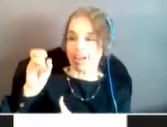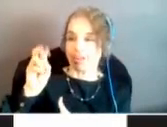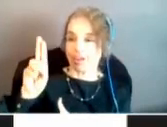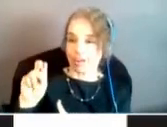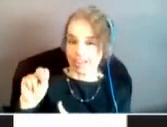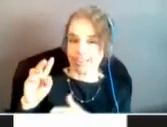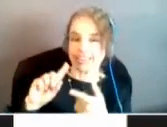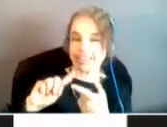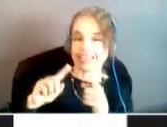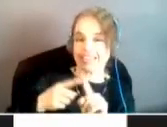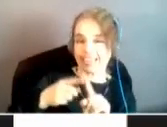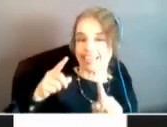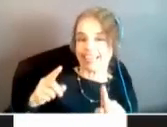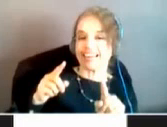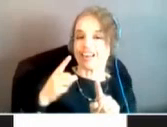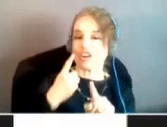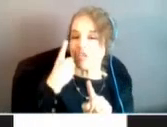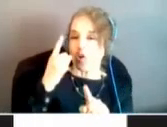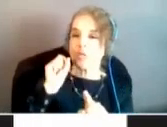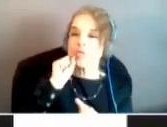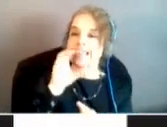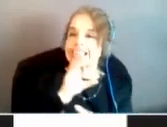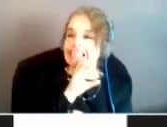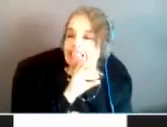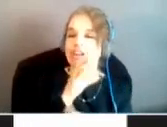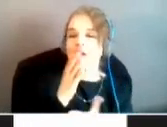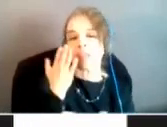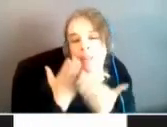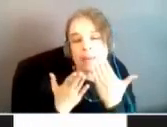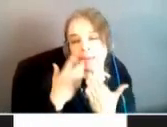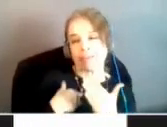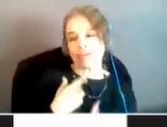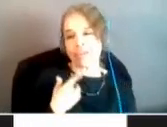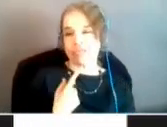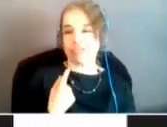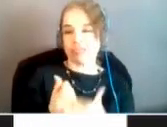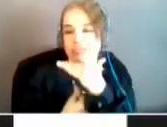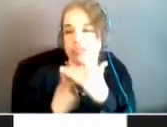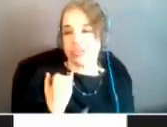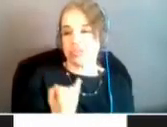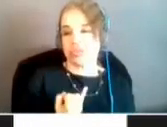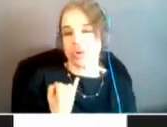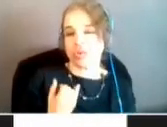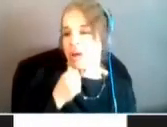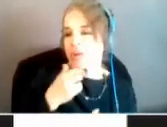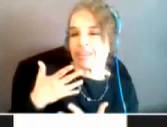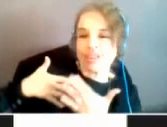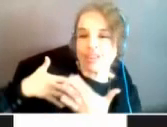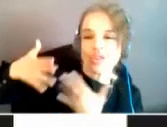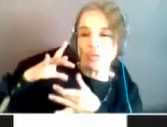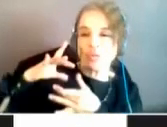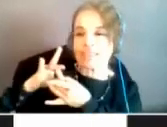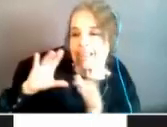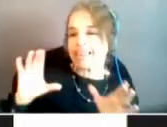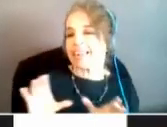Friendship Line is basically a warm line for seniors who are maybe feeling isolated or lacking that social connectivity